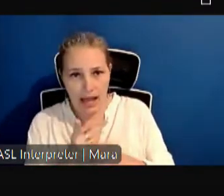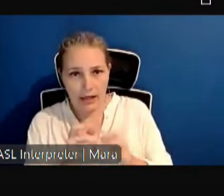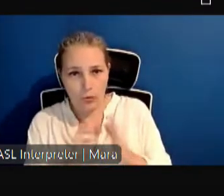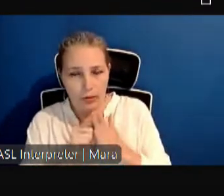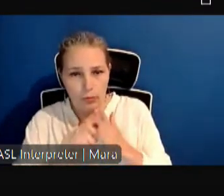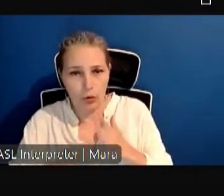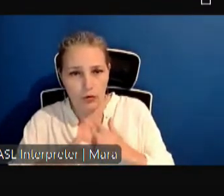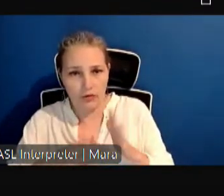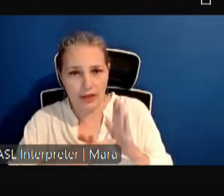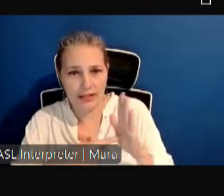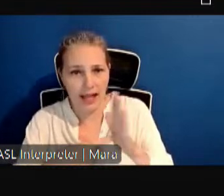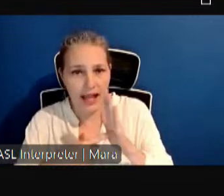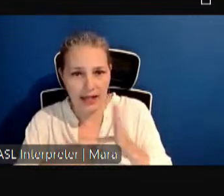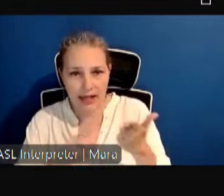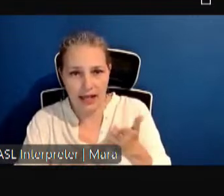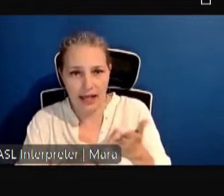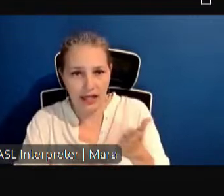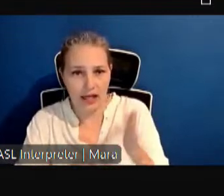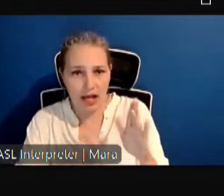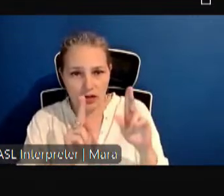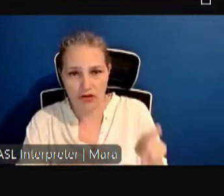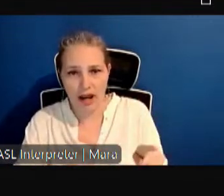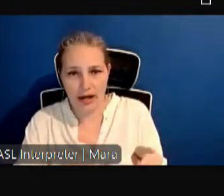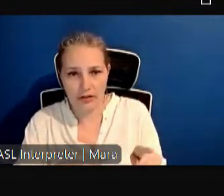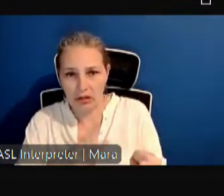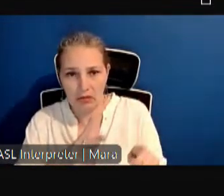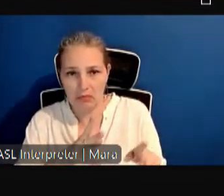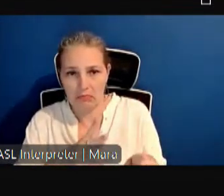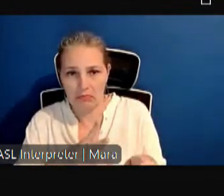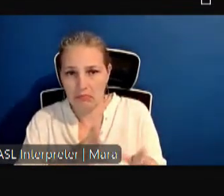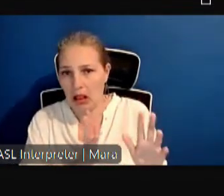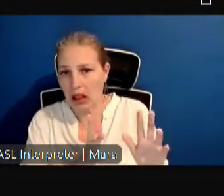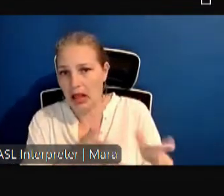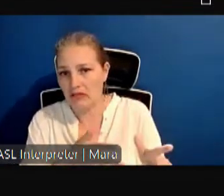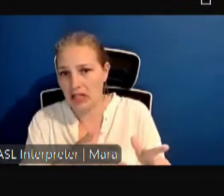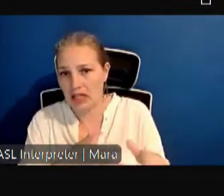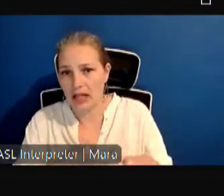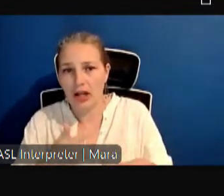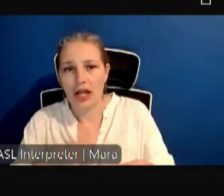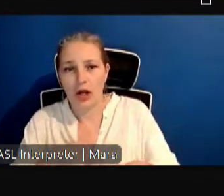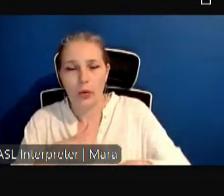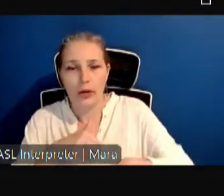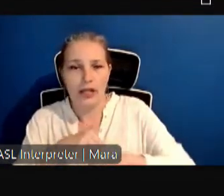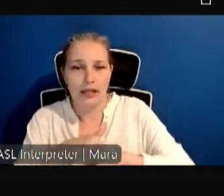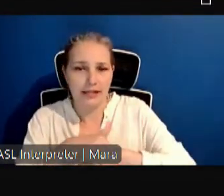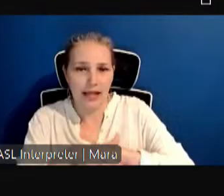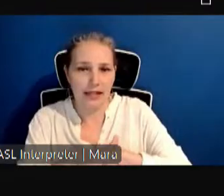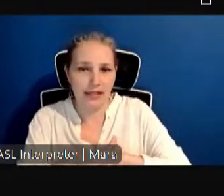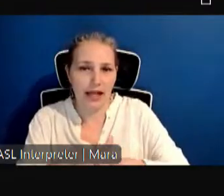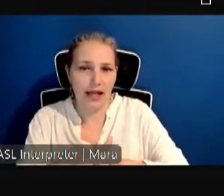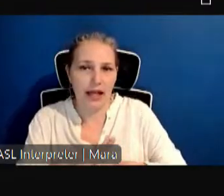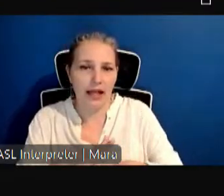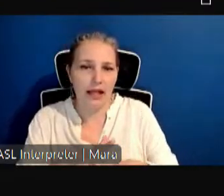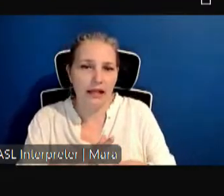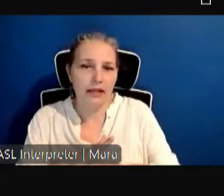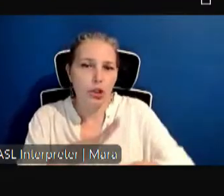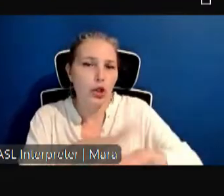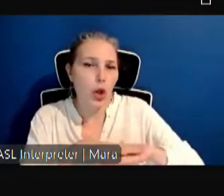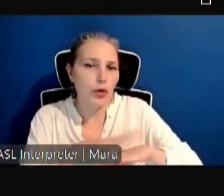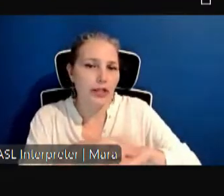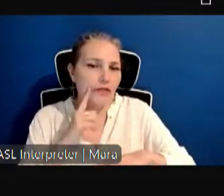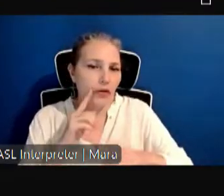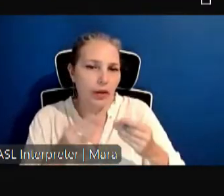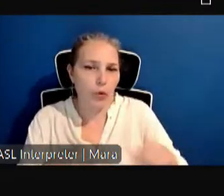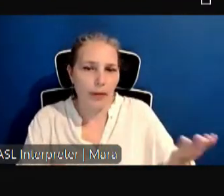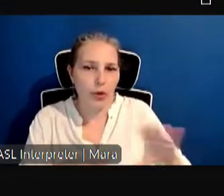the contractor, then we are sending a courtesy notice to the property owners. As I mentioned earlier, some property owners are not